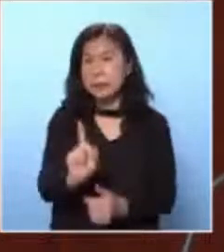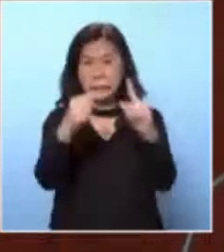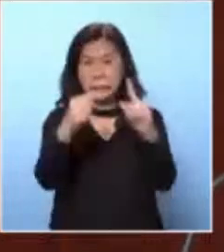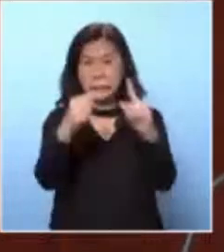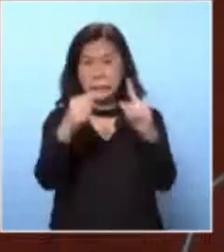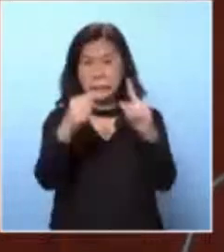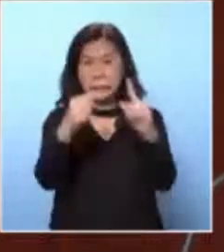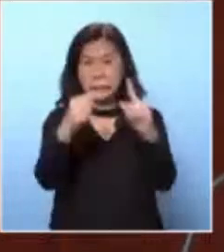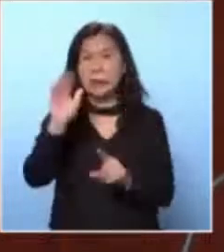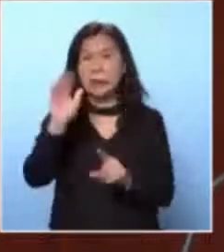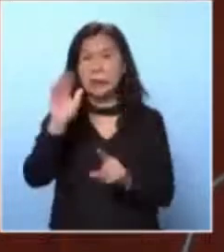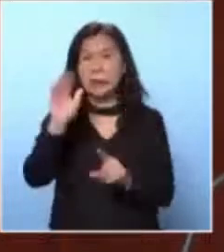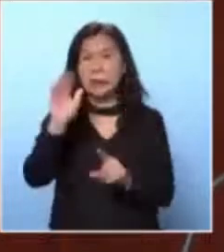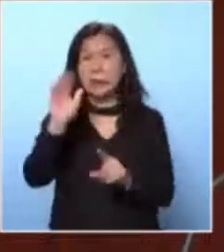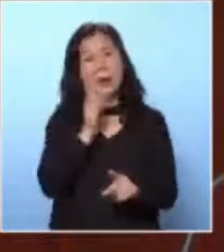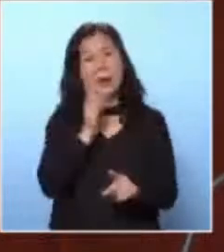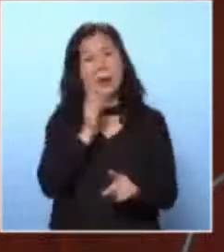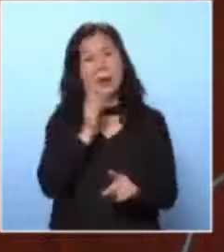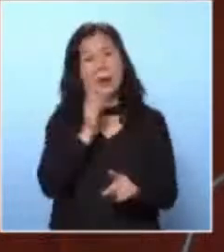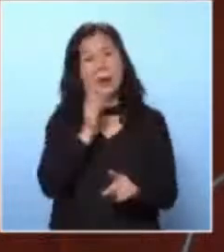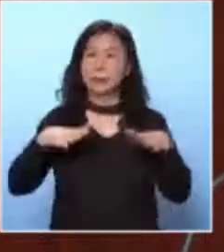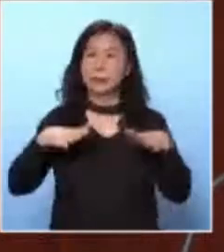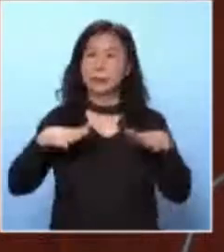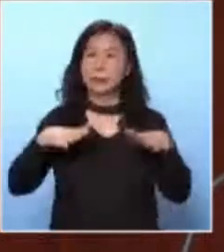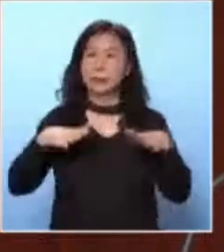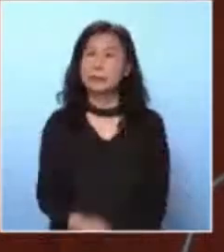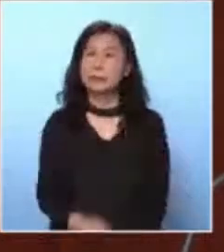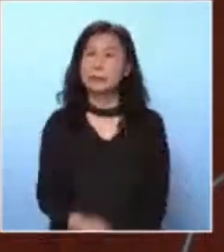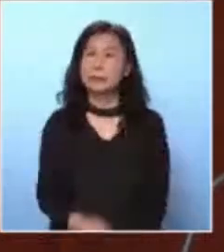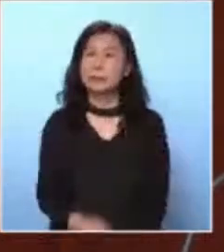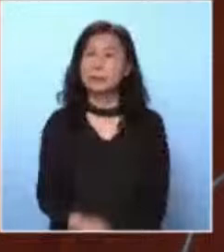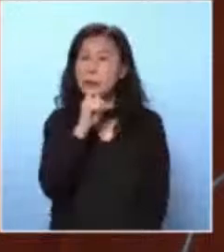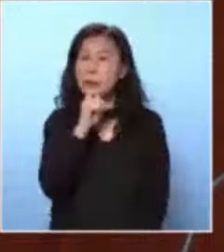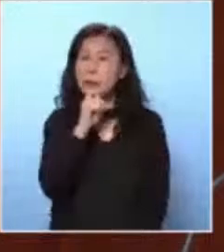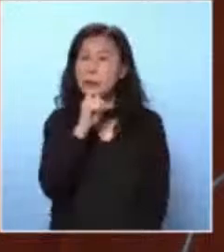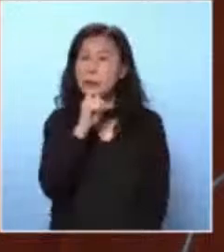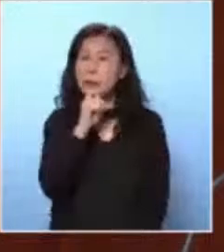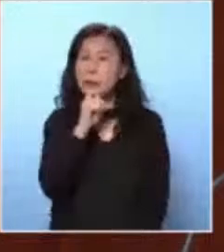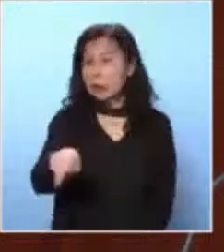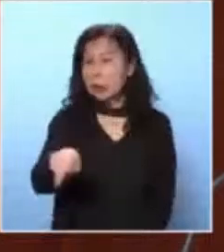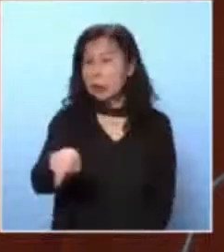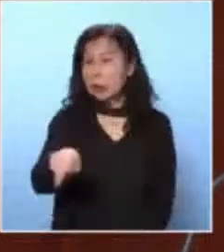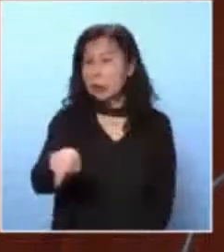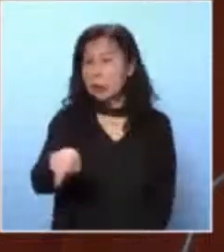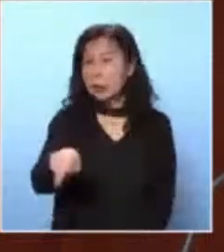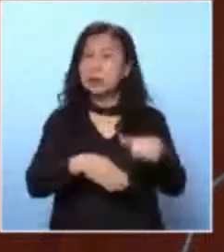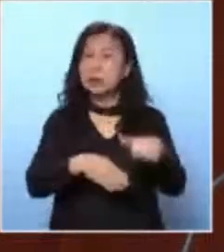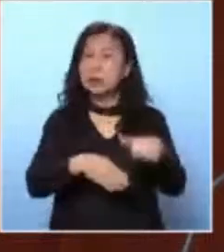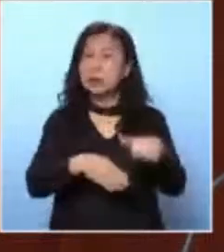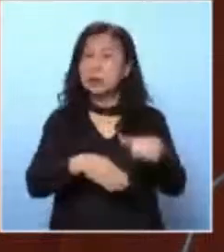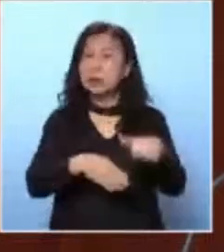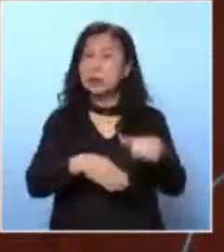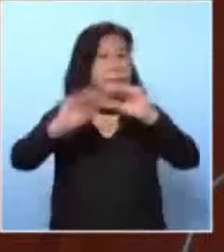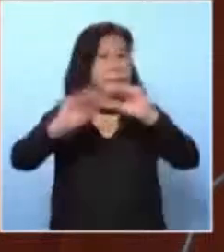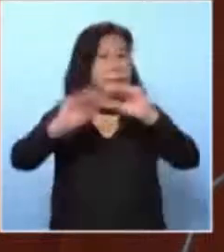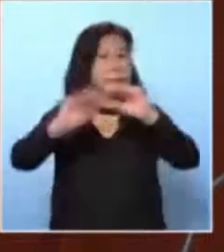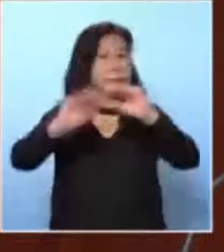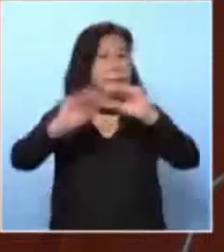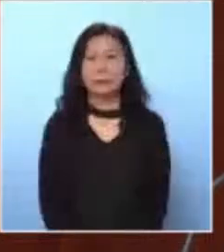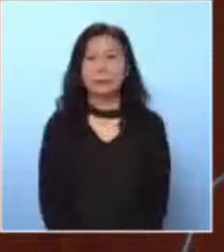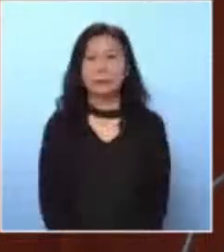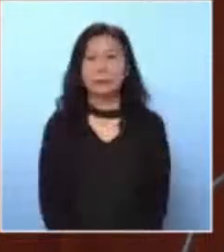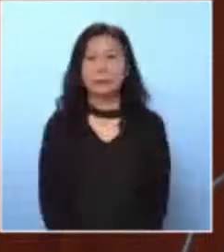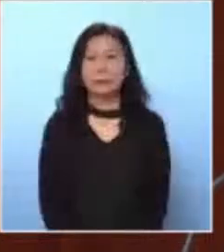Sufficient supply of land and housing is the key to making Hong Kong a better place for living and working. The government is taking